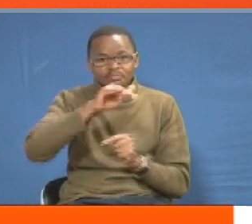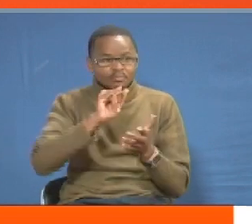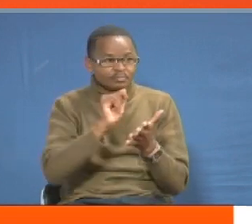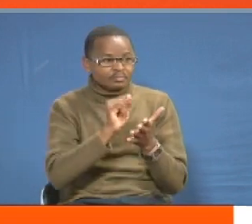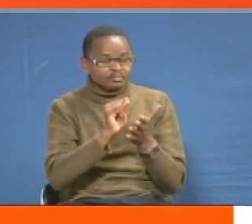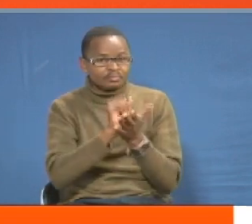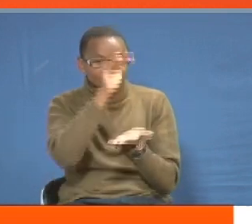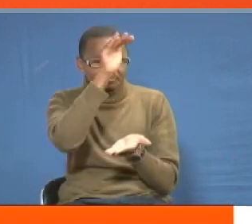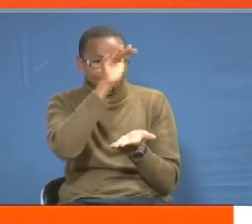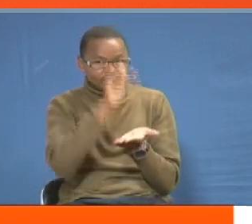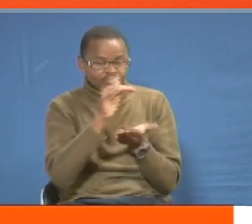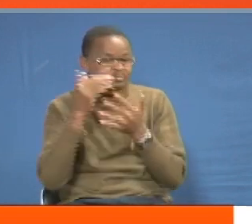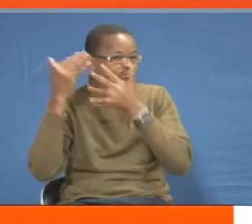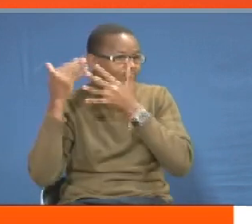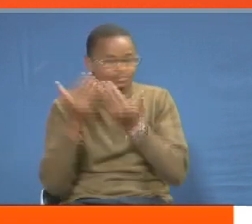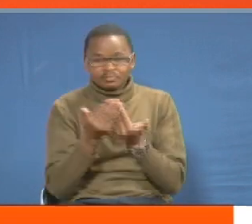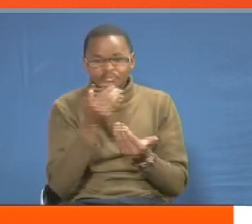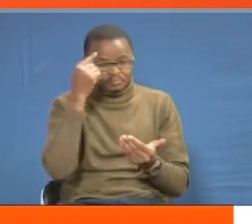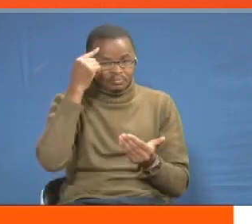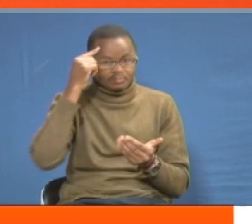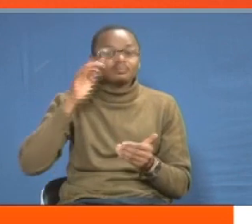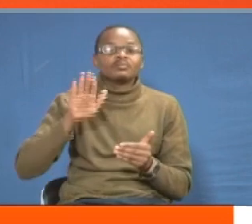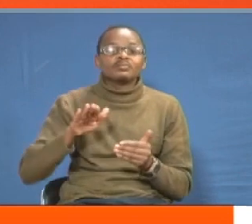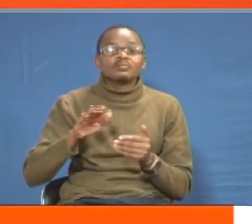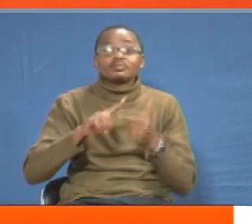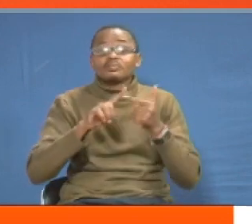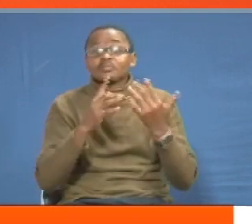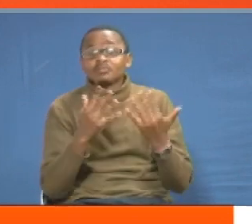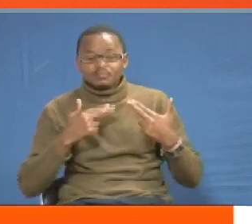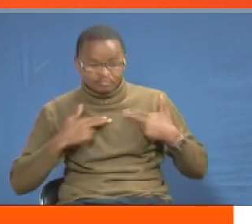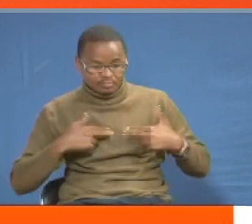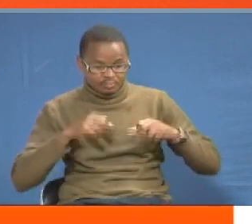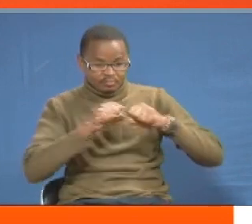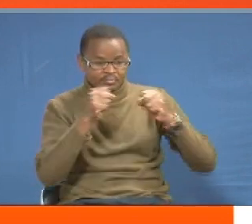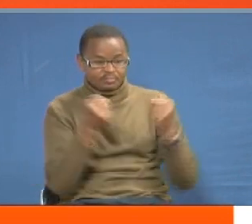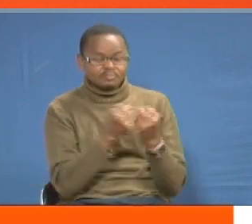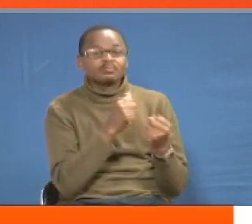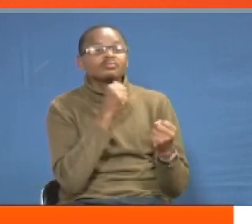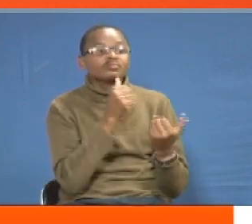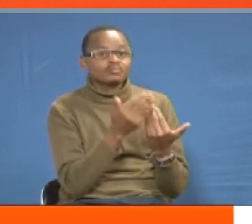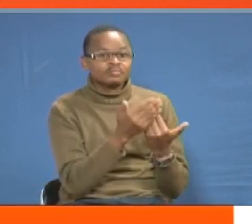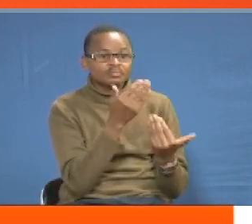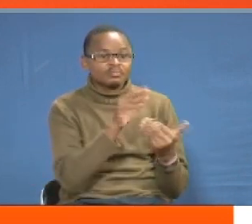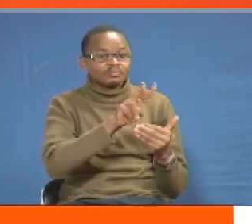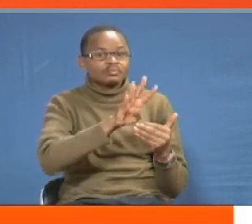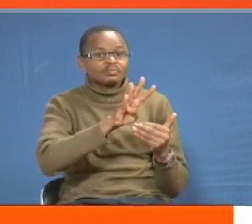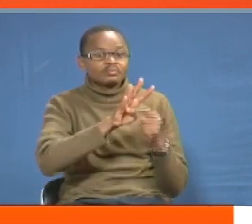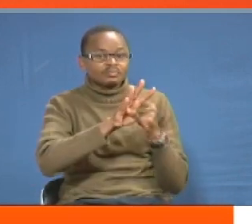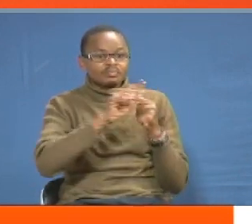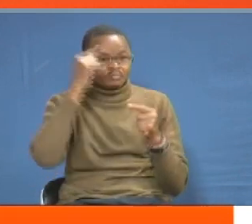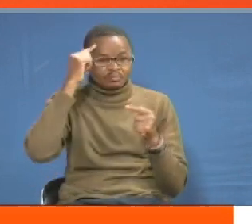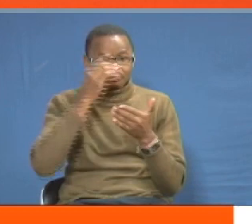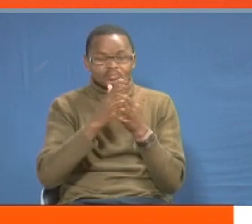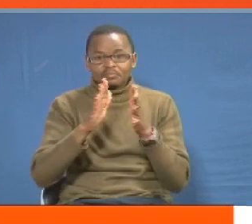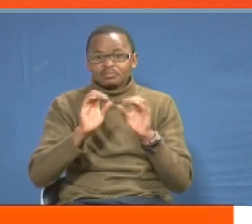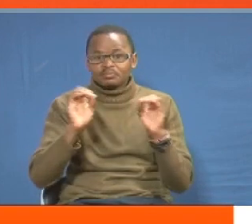areas that will be reducing the burden of care for the women. How is the health system? So that I'm not a caregiver 24/7